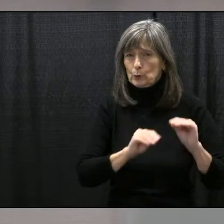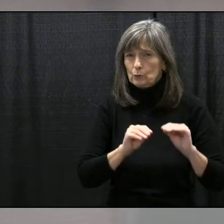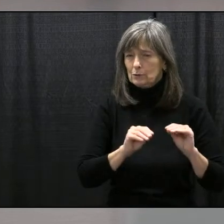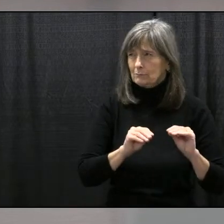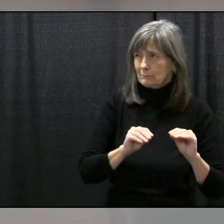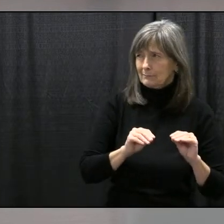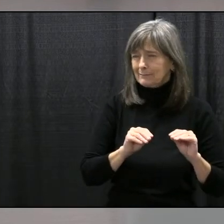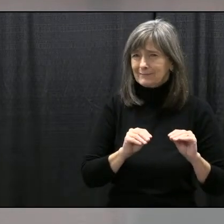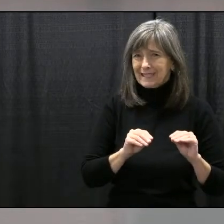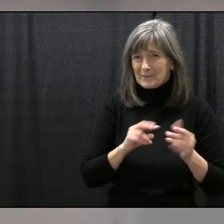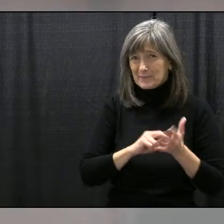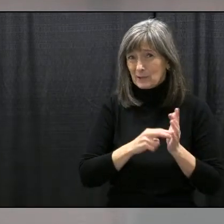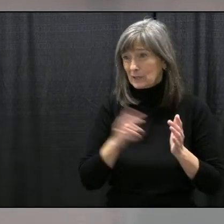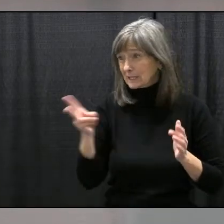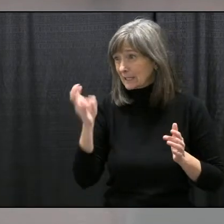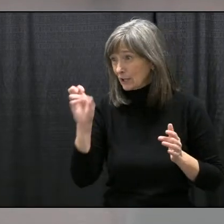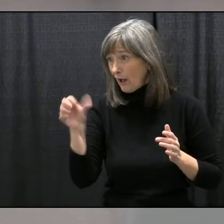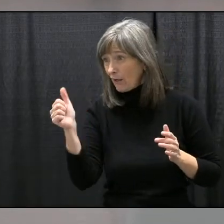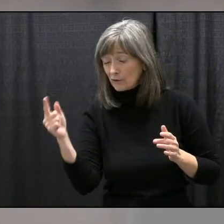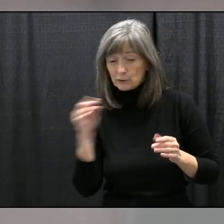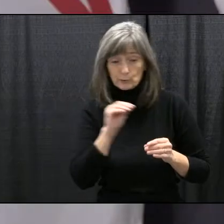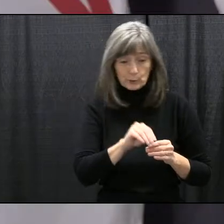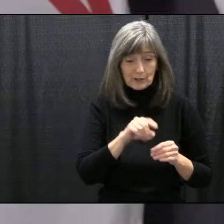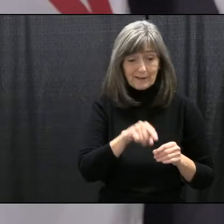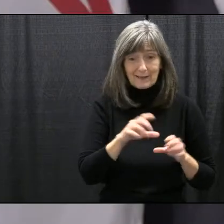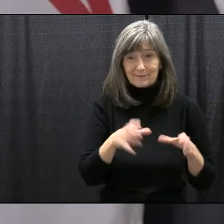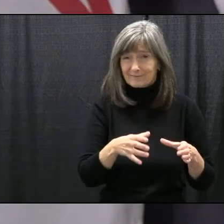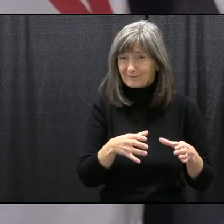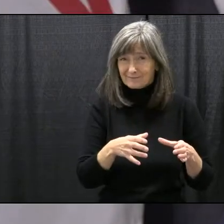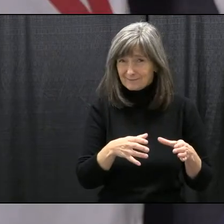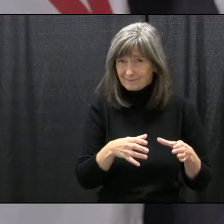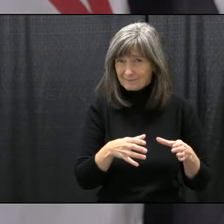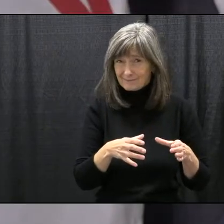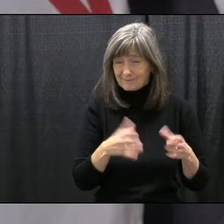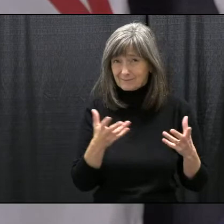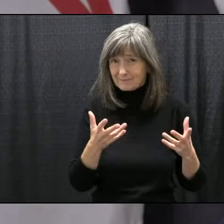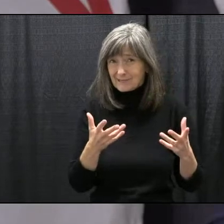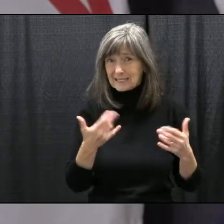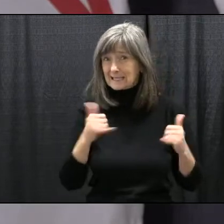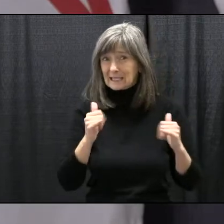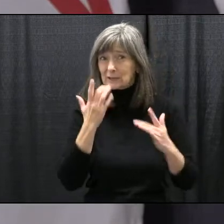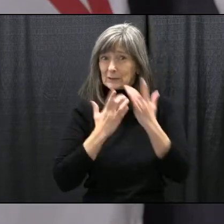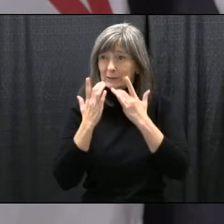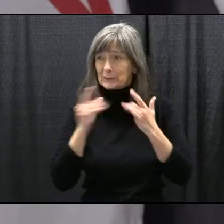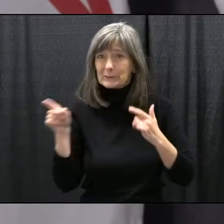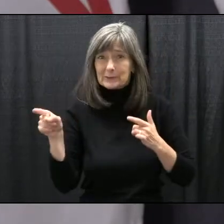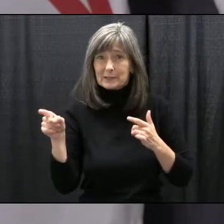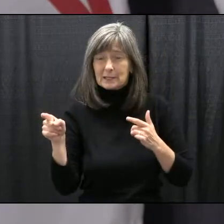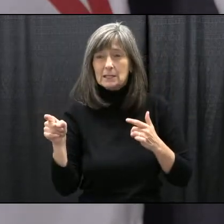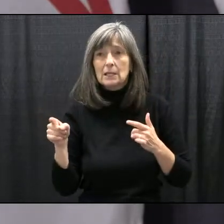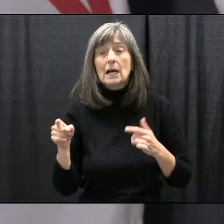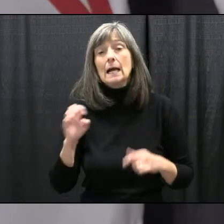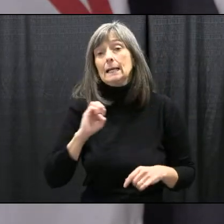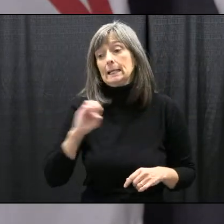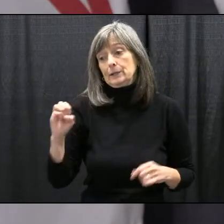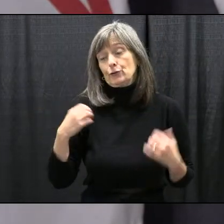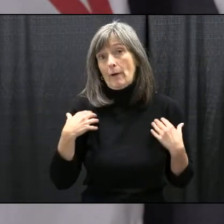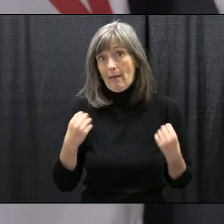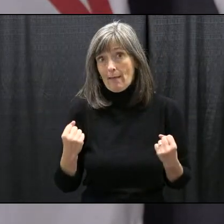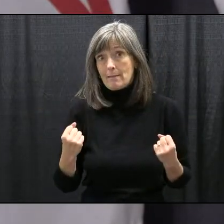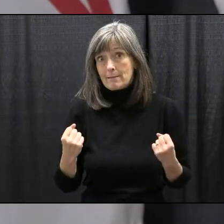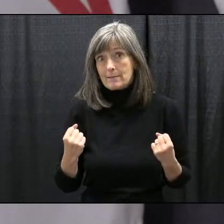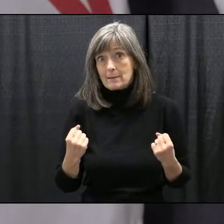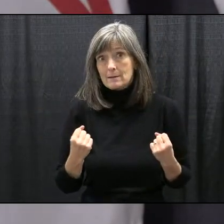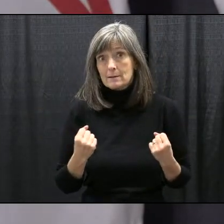a robbing Peter to pay Paul scenario. According to information from Eastern Health, which is the operational piece of the